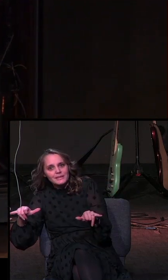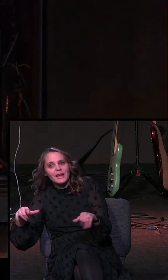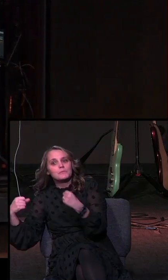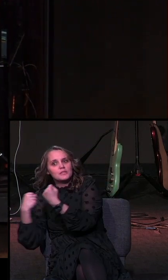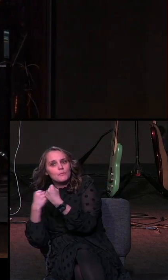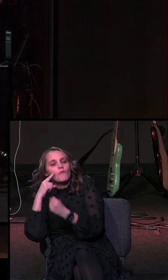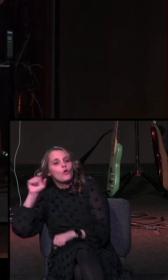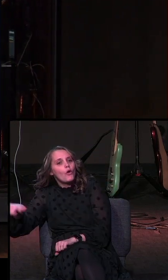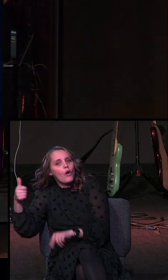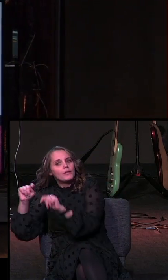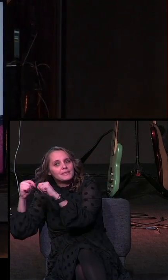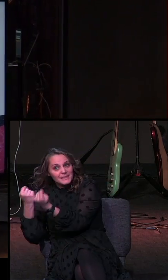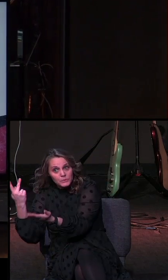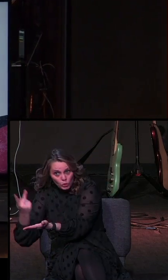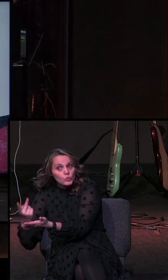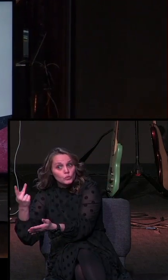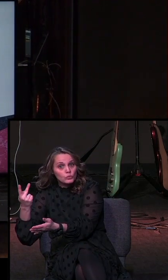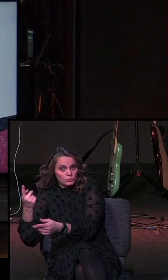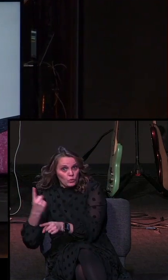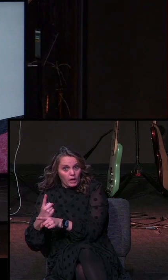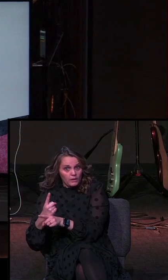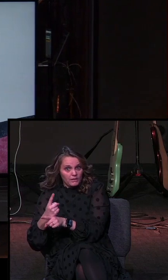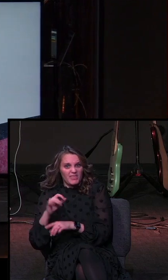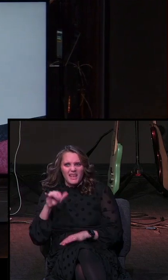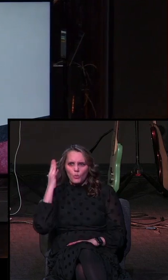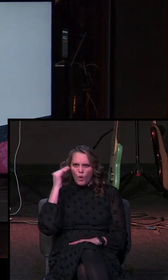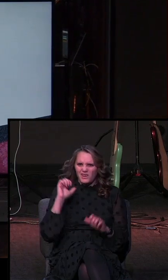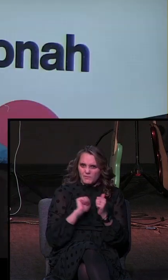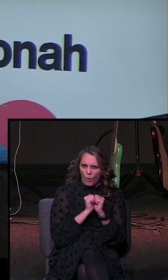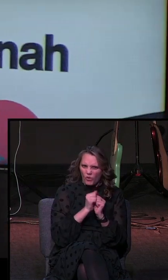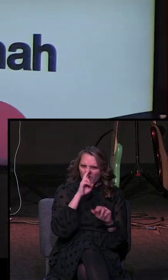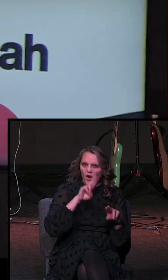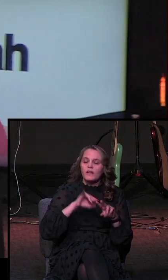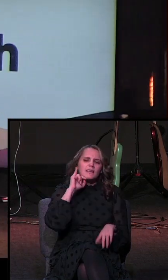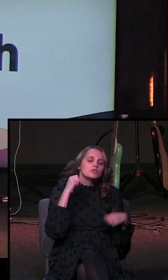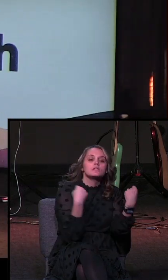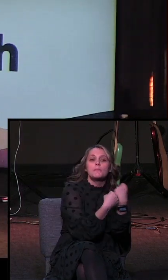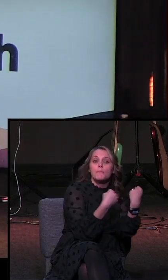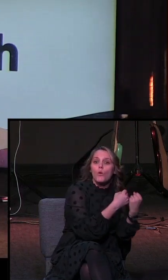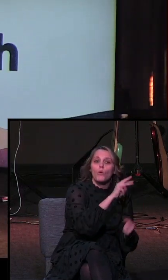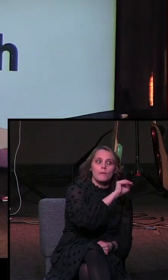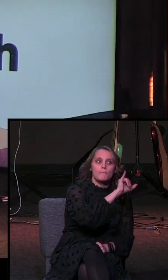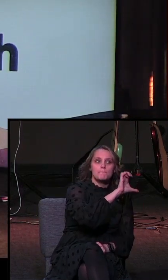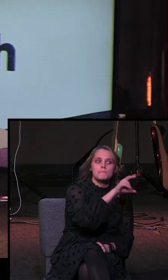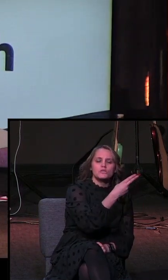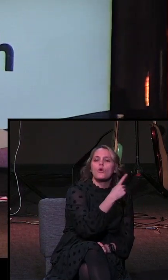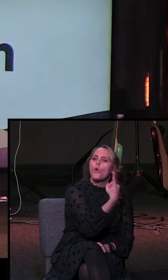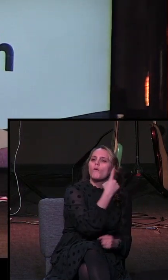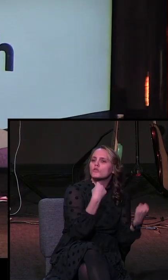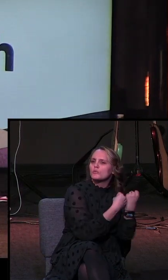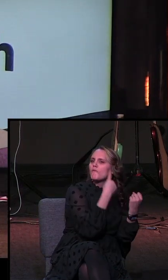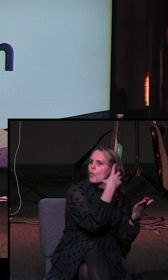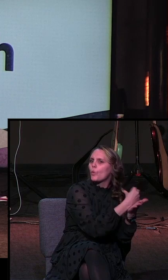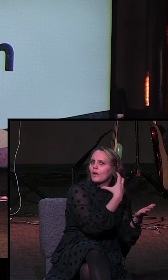don't we? That's kind of what makes sports fun. And you know that if you root for Michigan, you don't just root for Michigan to win. You root for